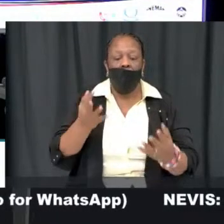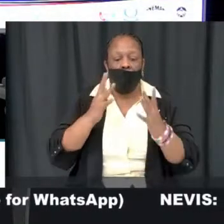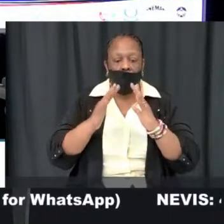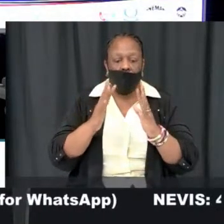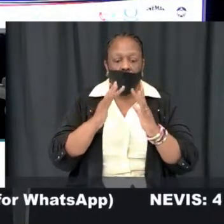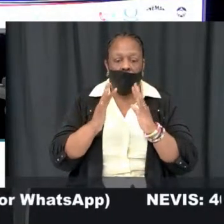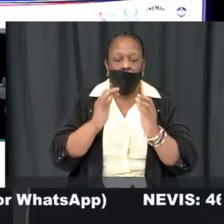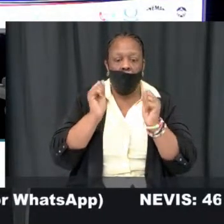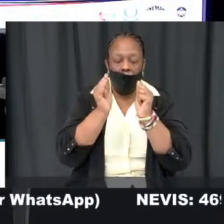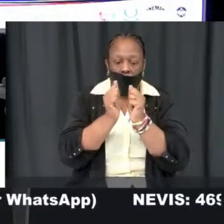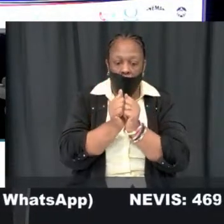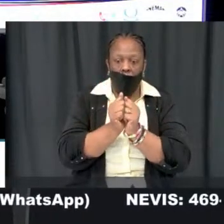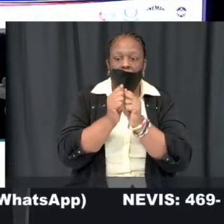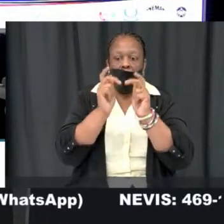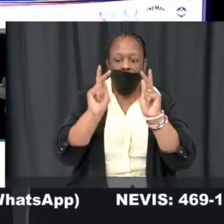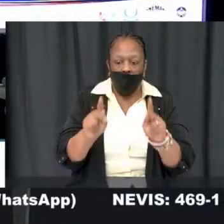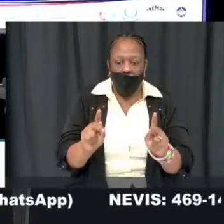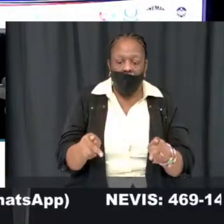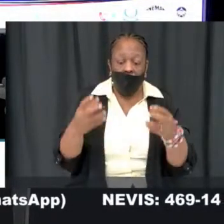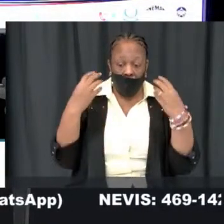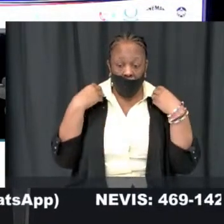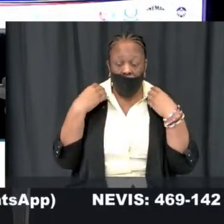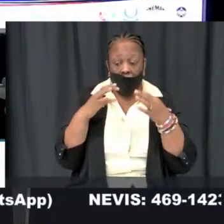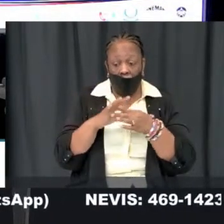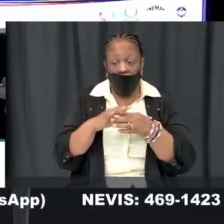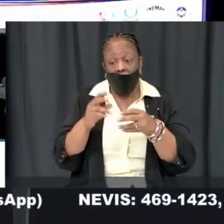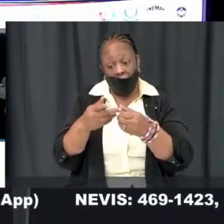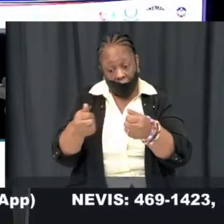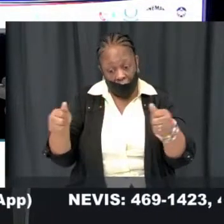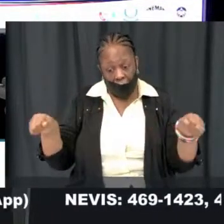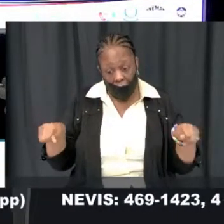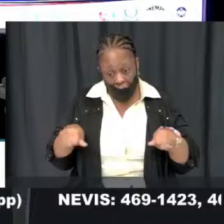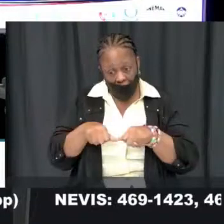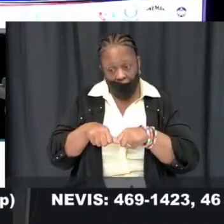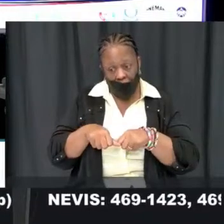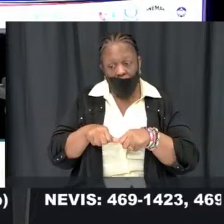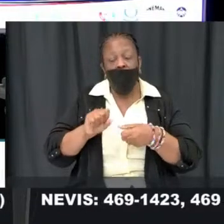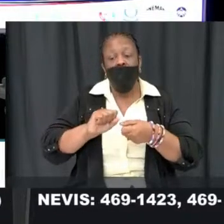areas, facilities, so that we can get full access.